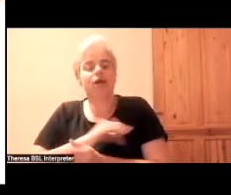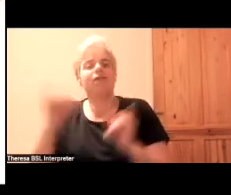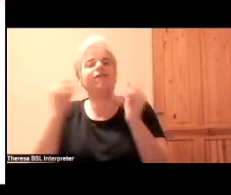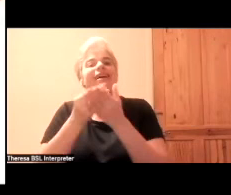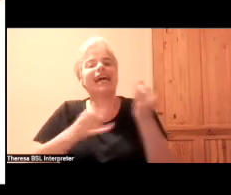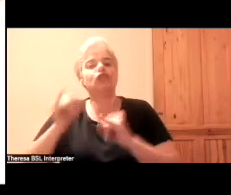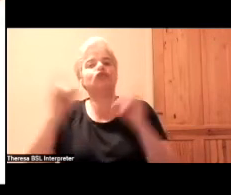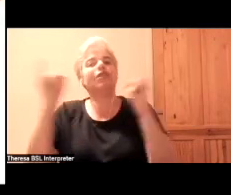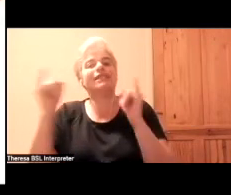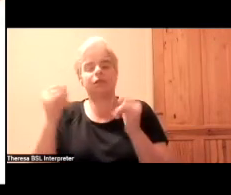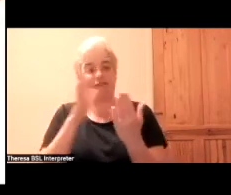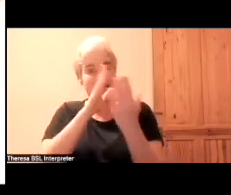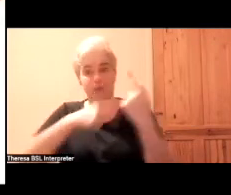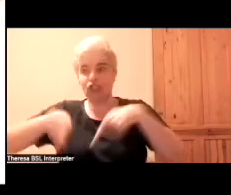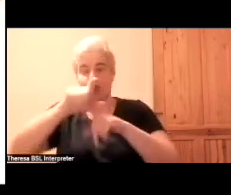of our dioceses.